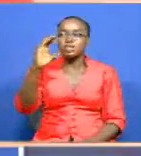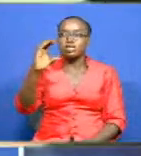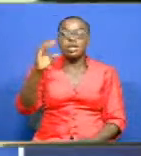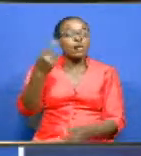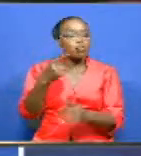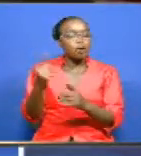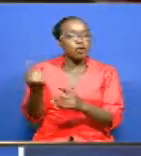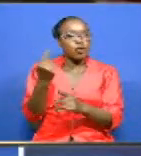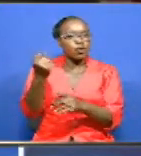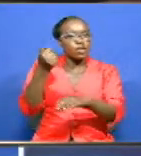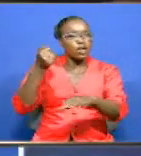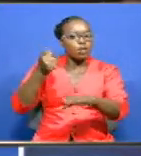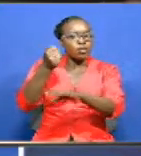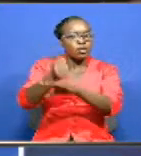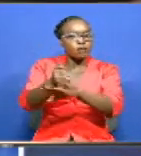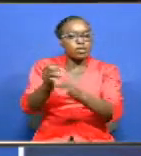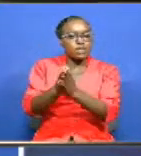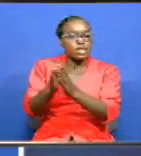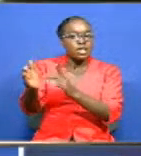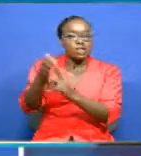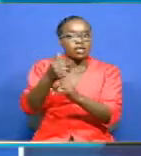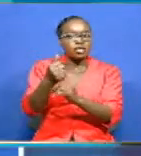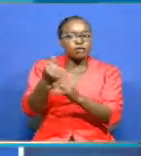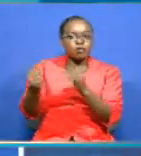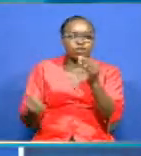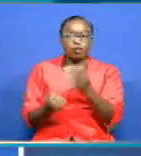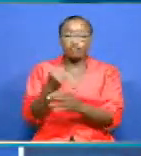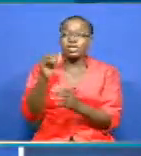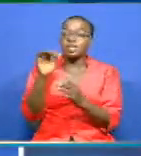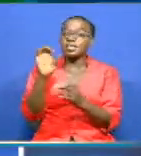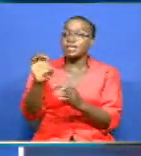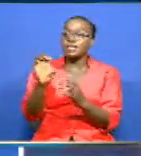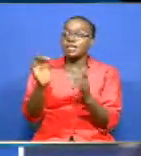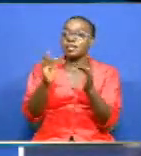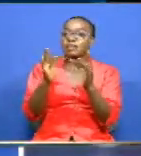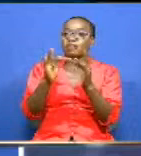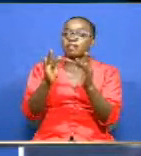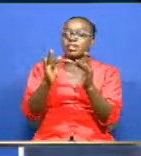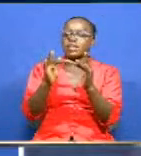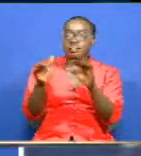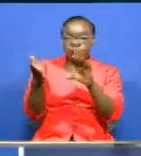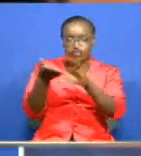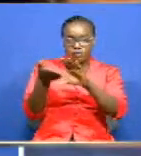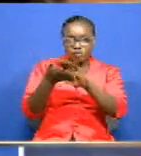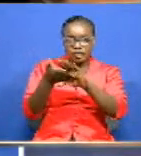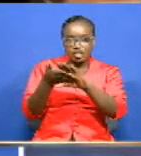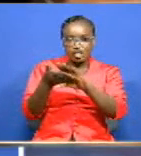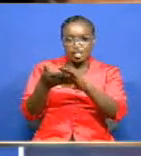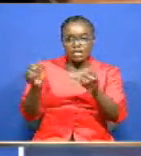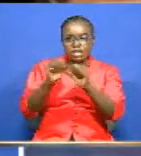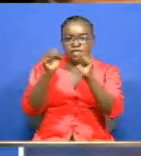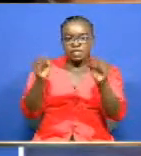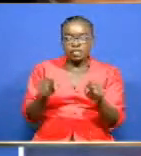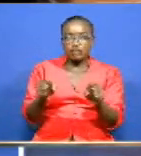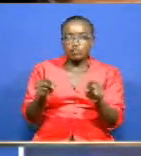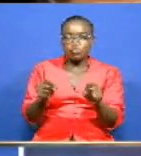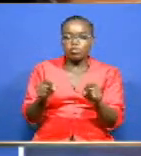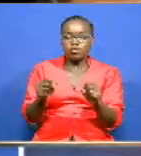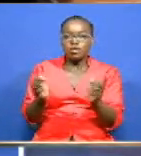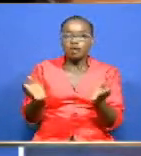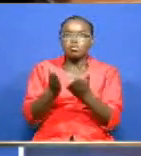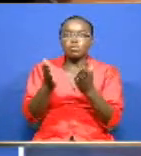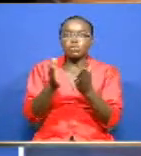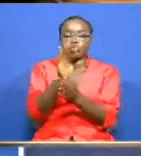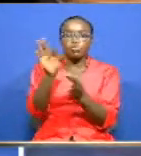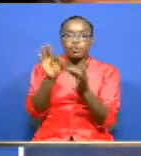them. Some of his key achievements was the launch of the e-filing system and digitization of court processes. The move did not only improve